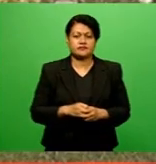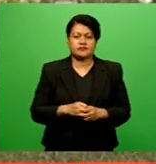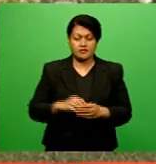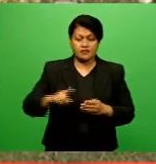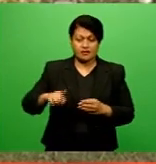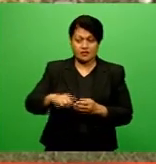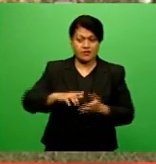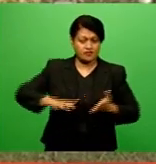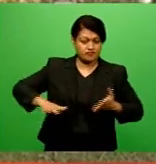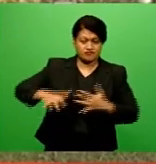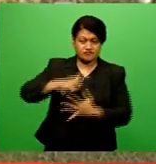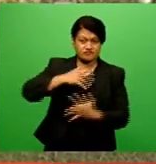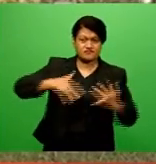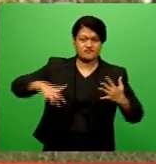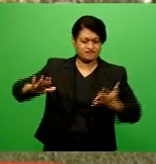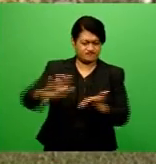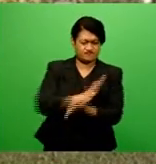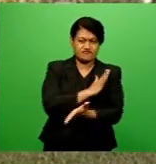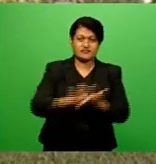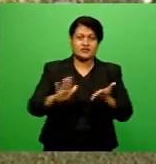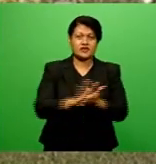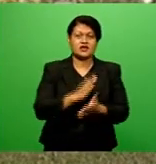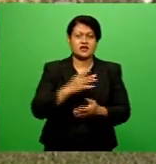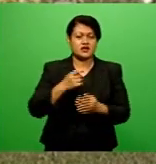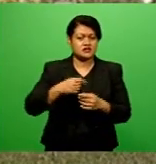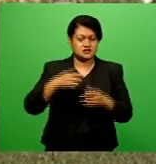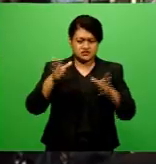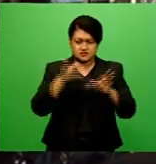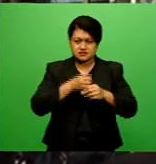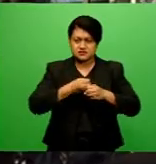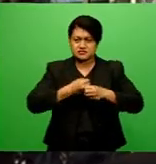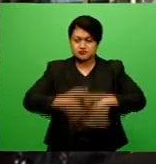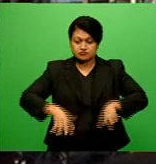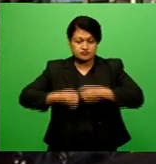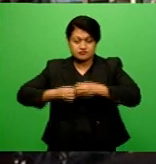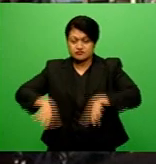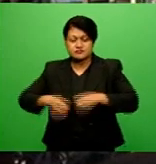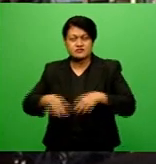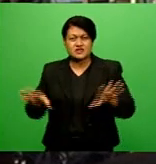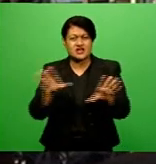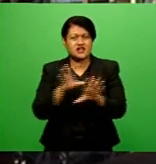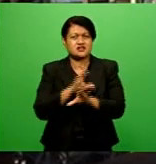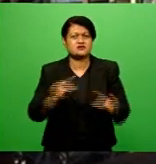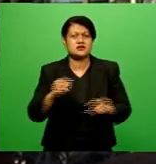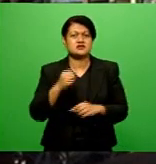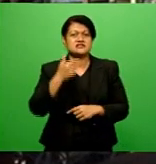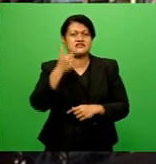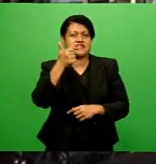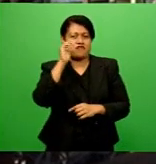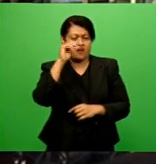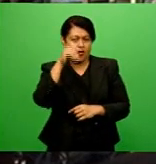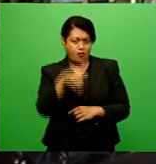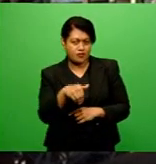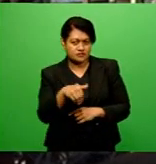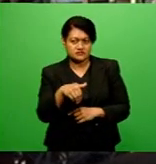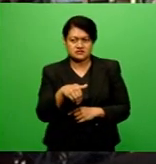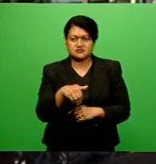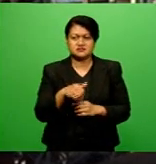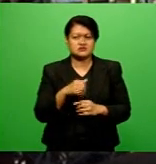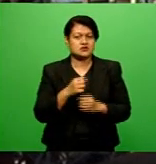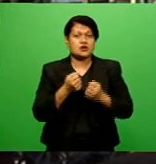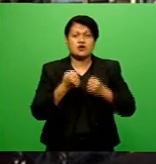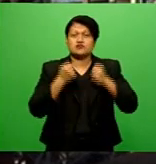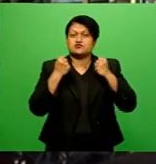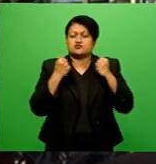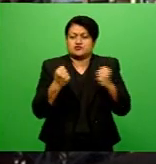at Votua village, destroying 7 homes and damaging many more. Strong winds had no mercy on us